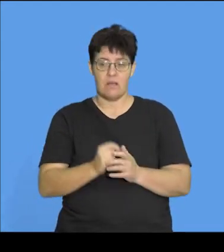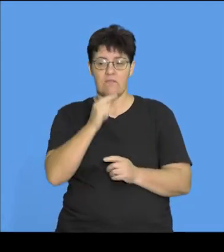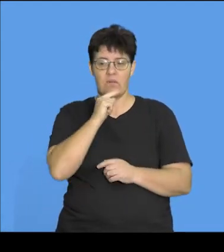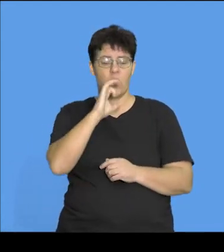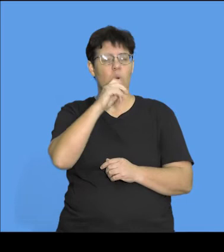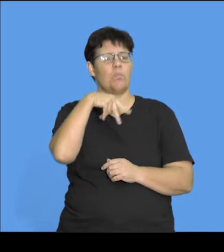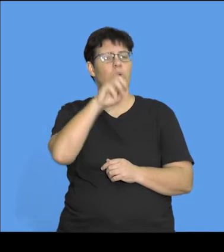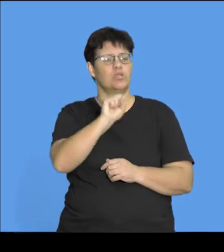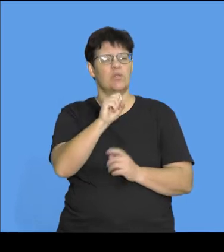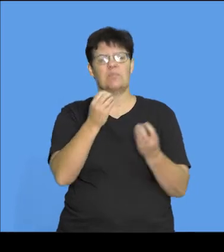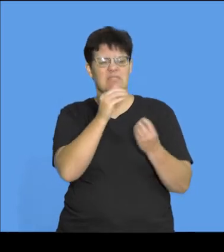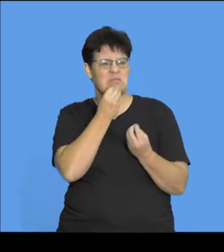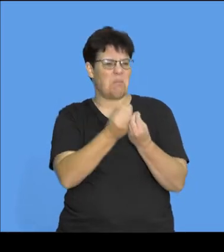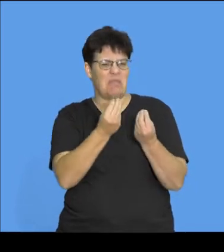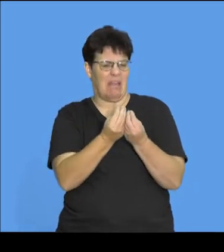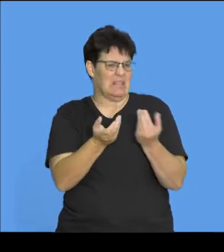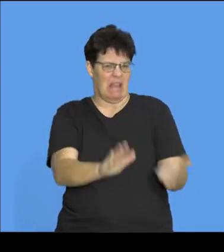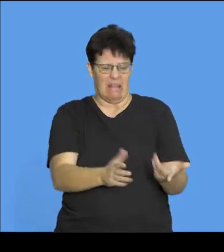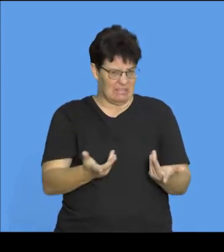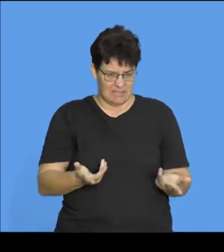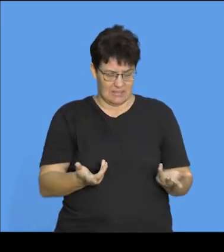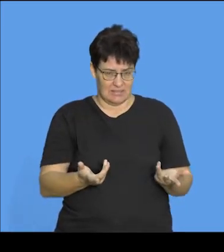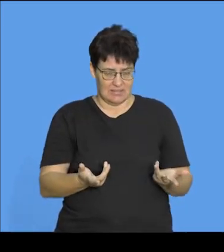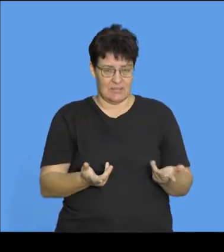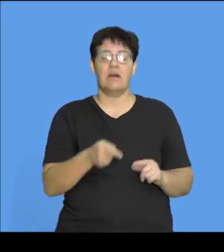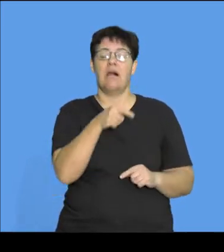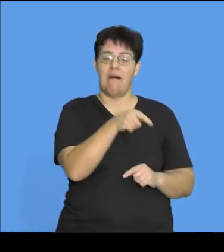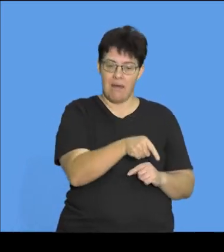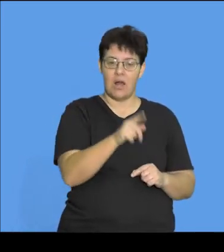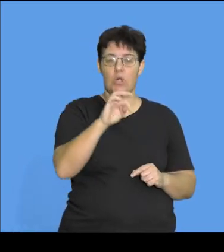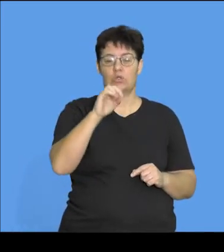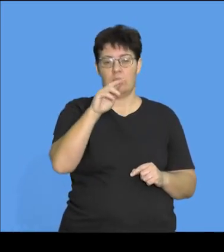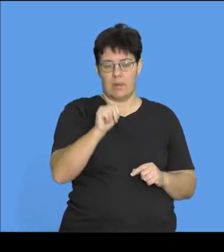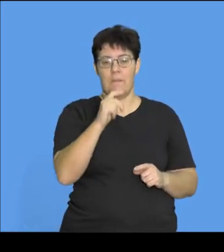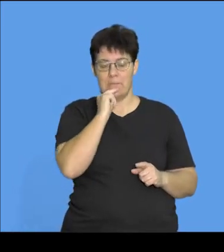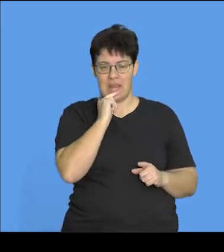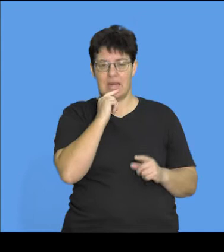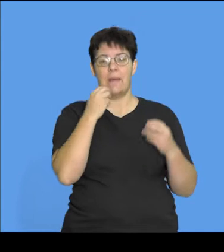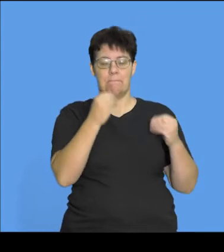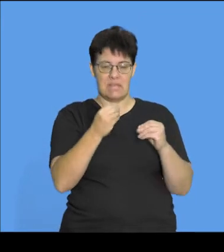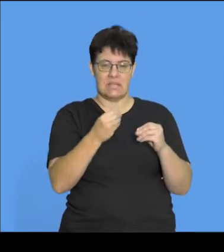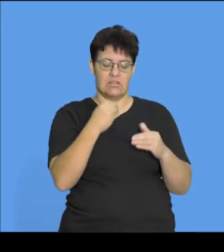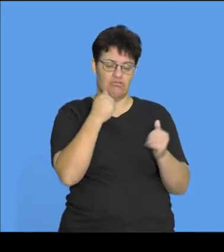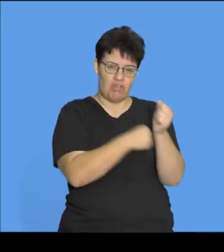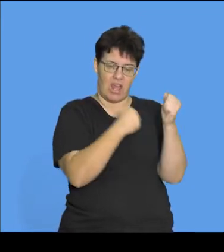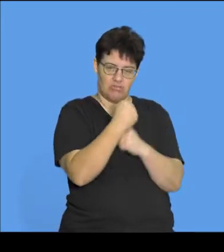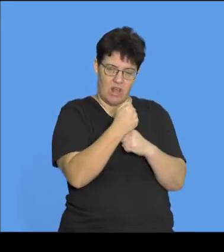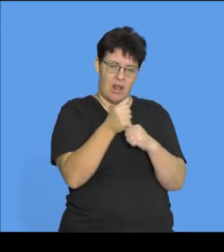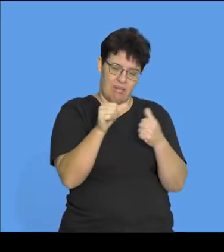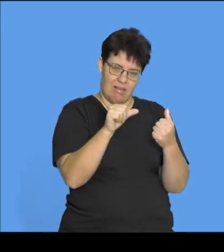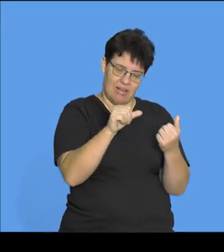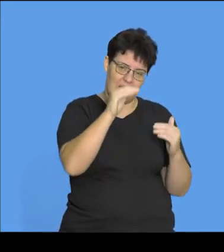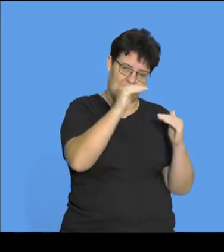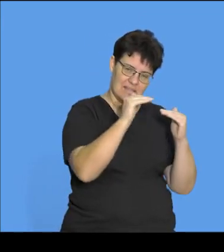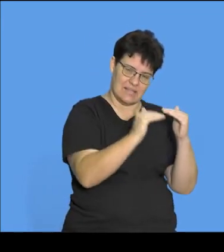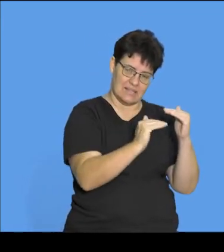it refers to something that's a dead, and luteum would refer to a degenerating body or structure. And so this corpus